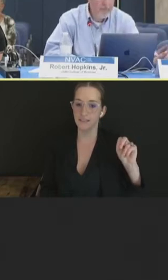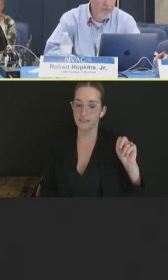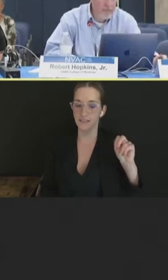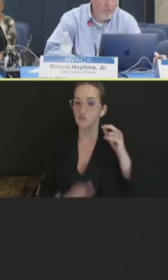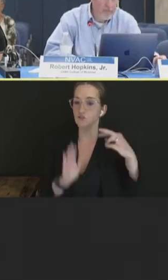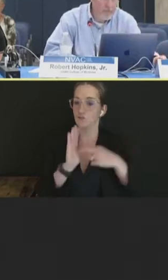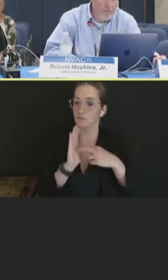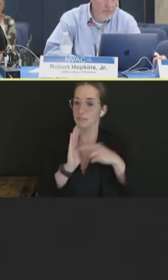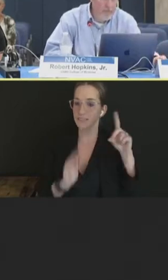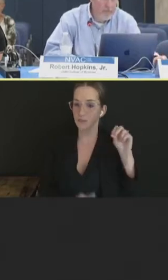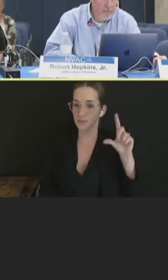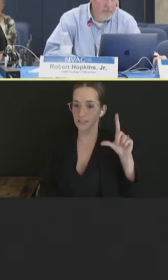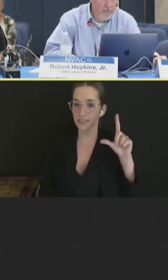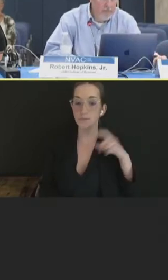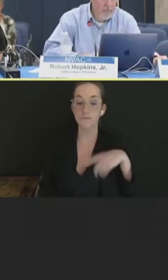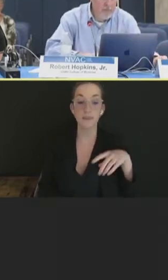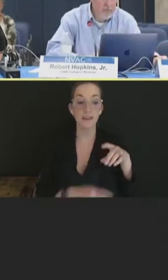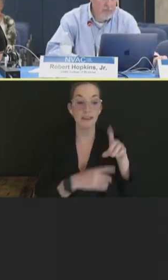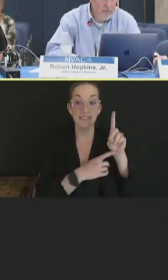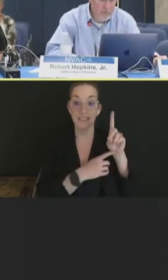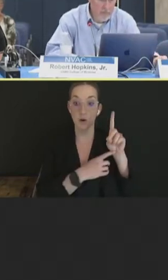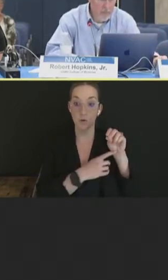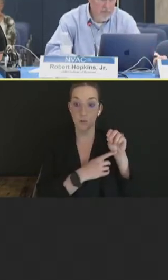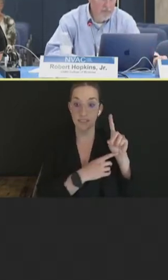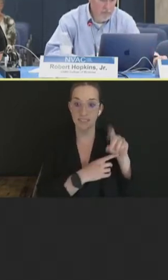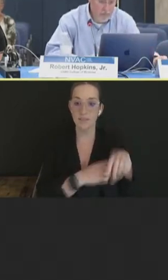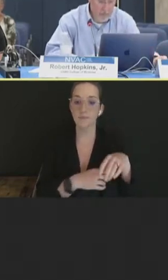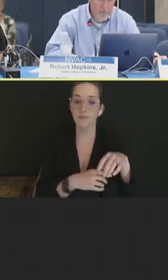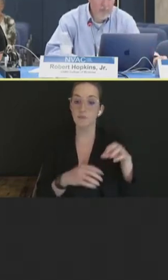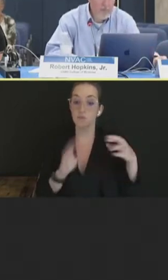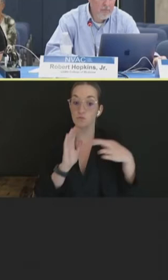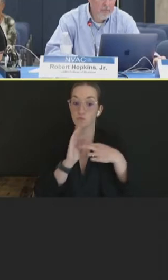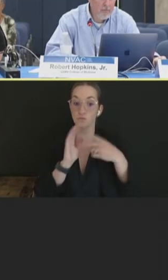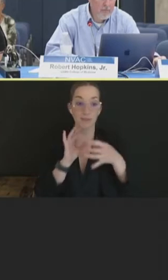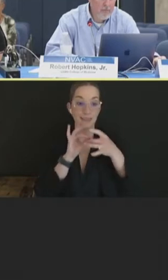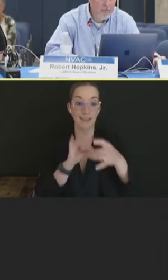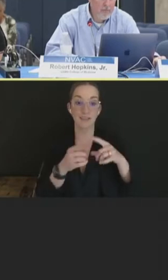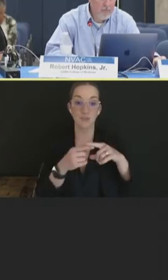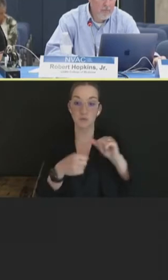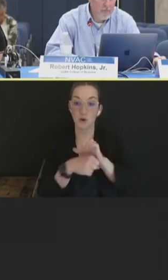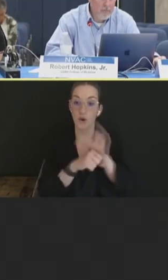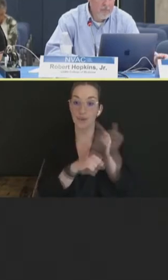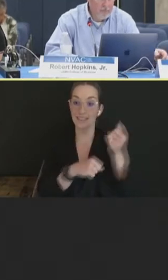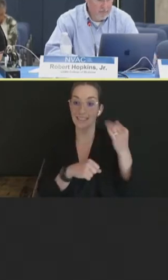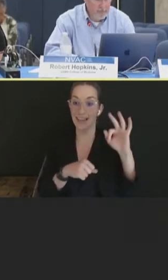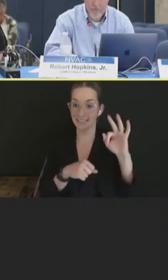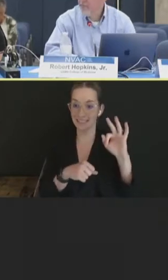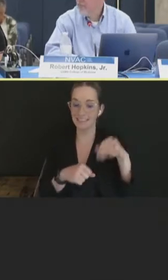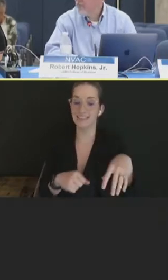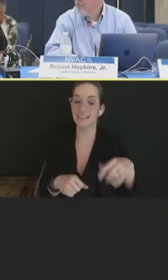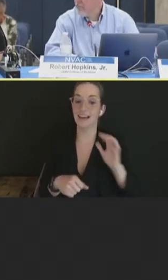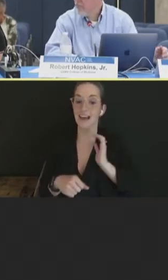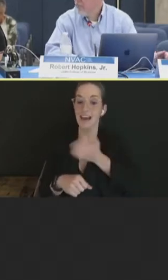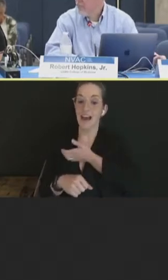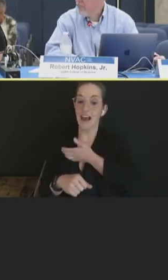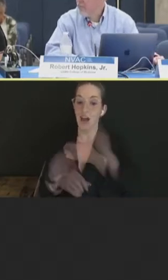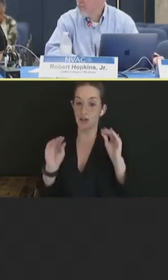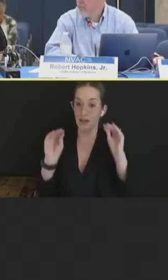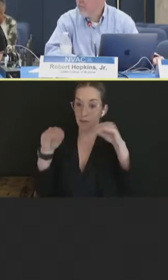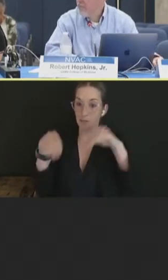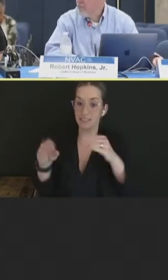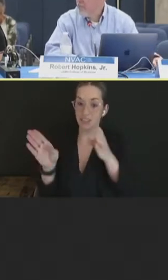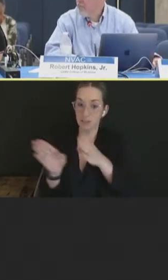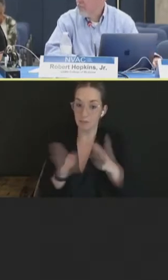to COVID-19 efforts, the Department of Defense COVID-19 vaccine implementation plan encompasses active duty, U.S. Coast